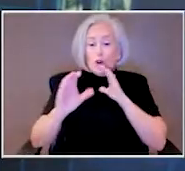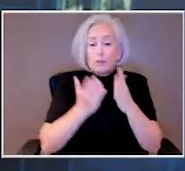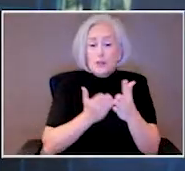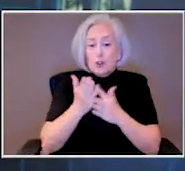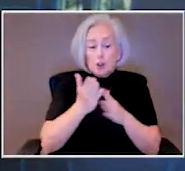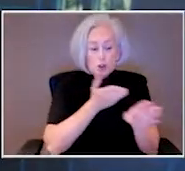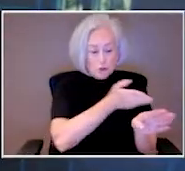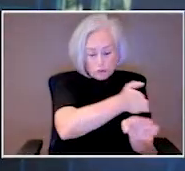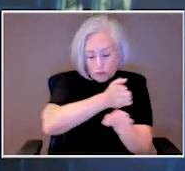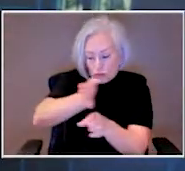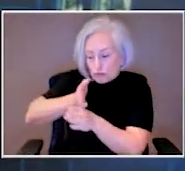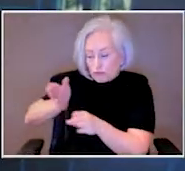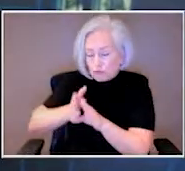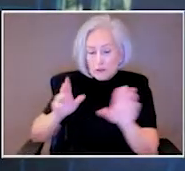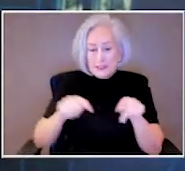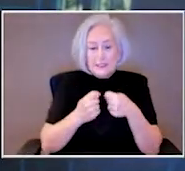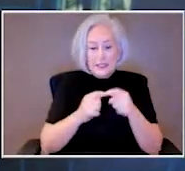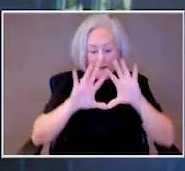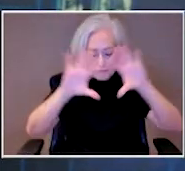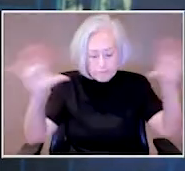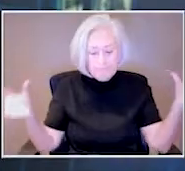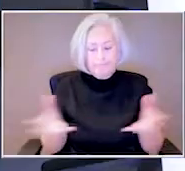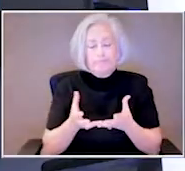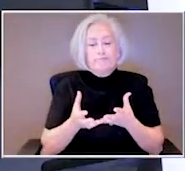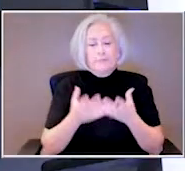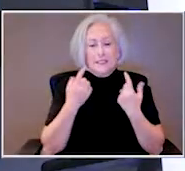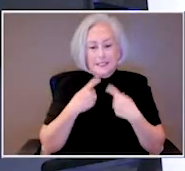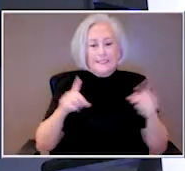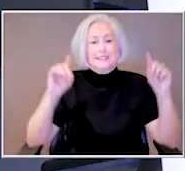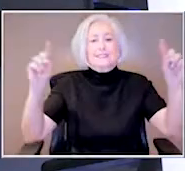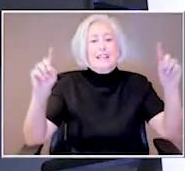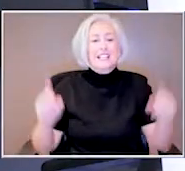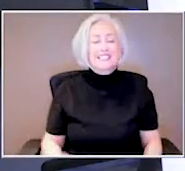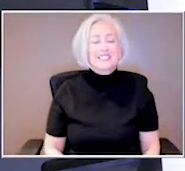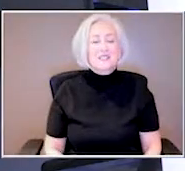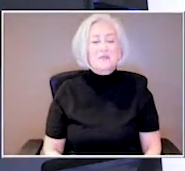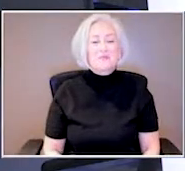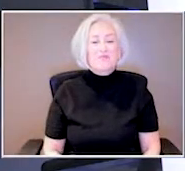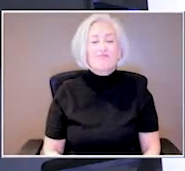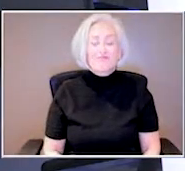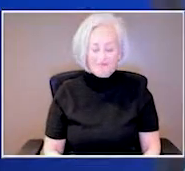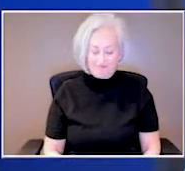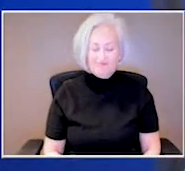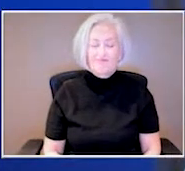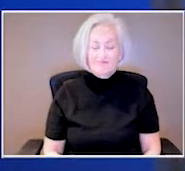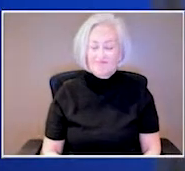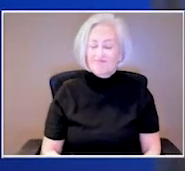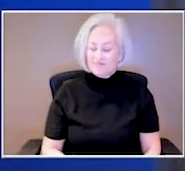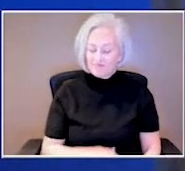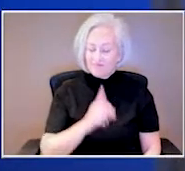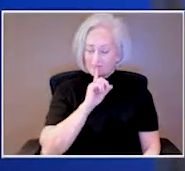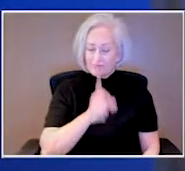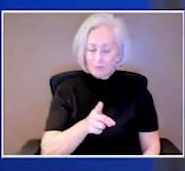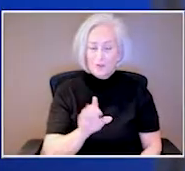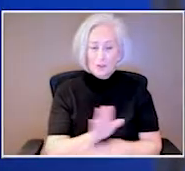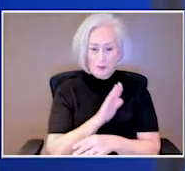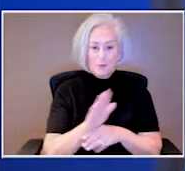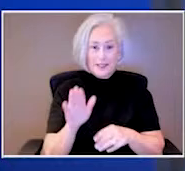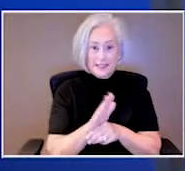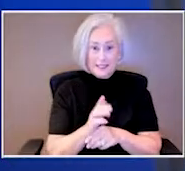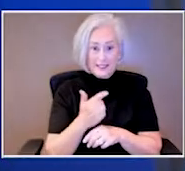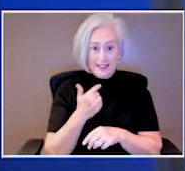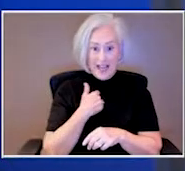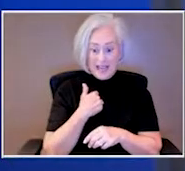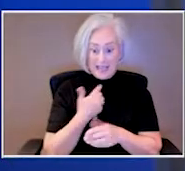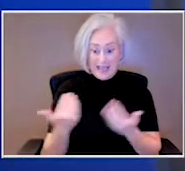think, is one of the great features of our success. Yeah, it's huge, because I can go in with a technical